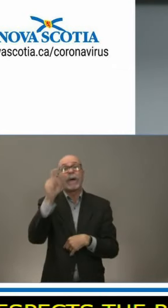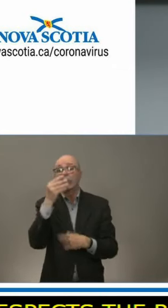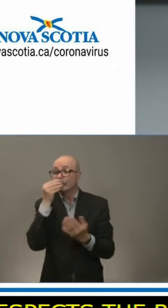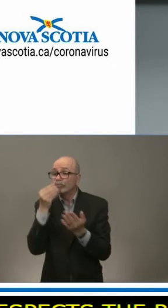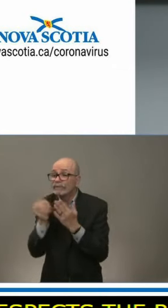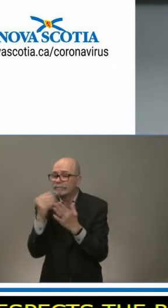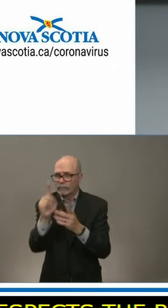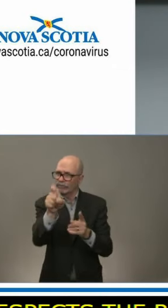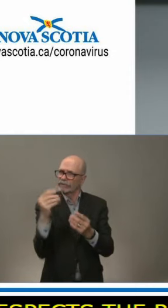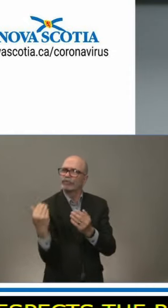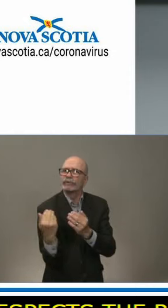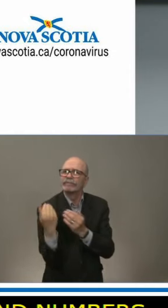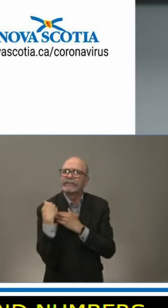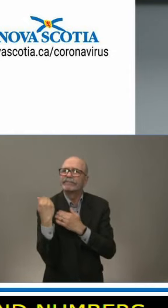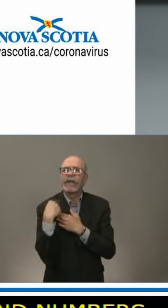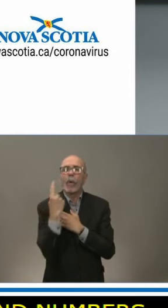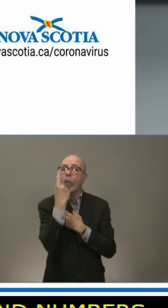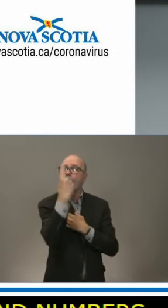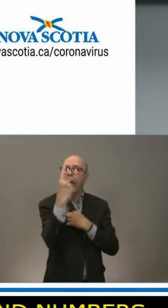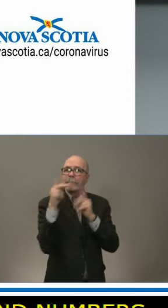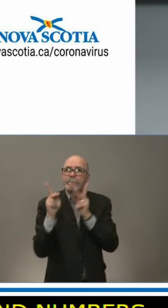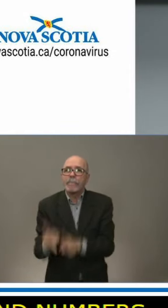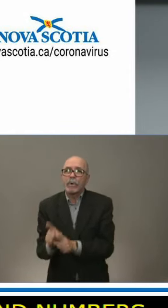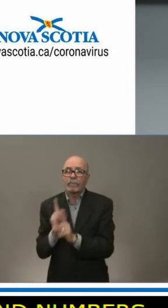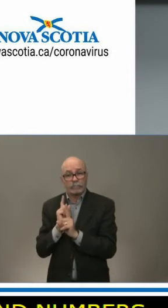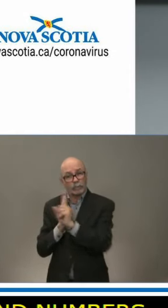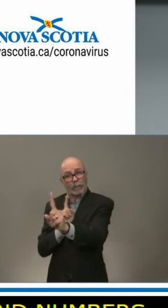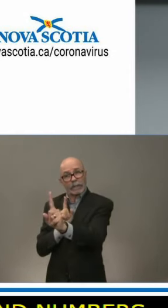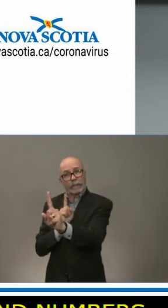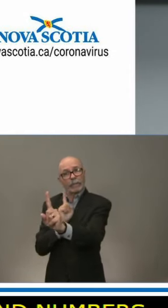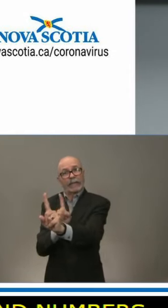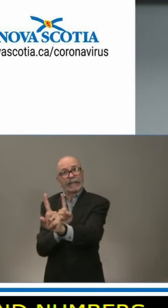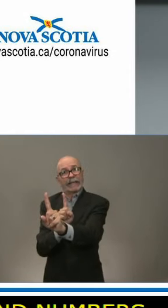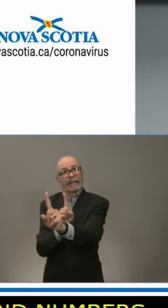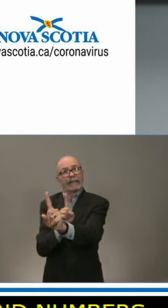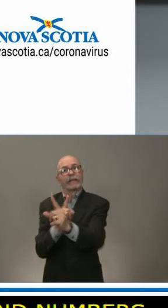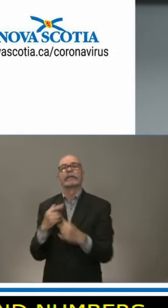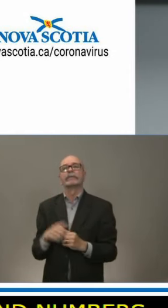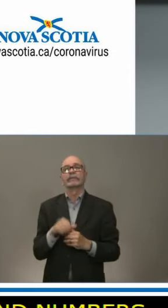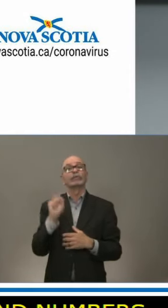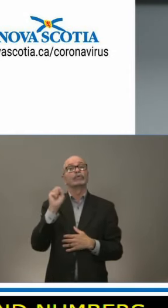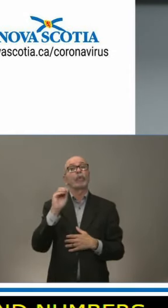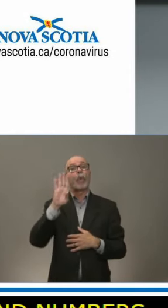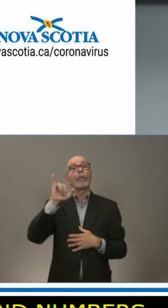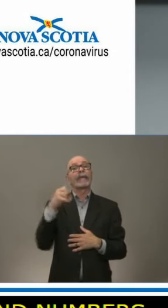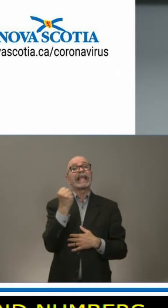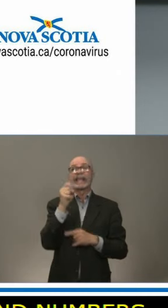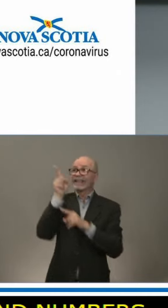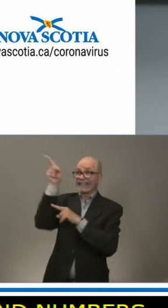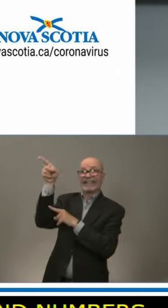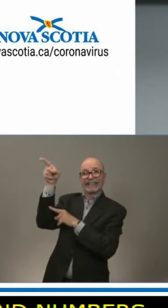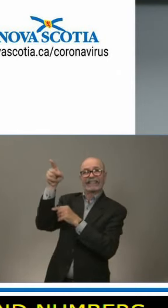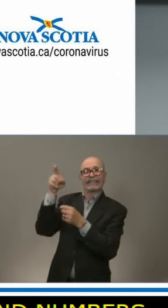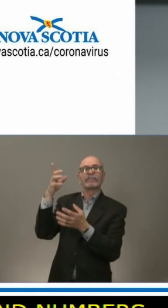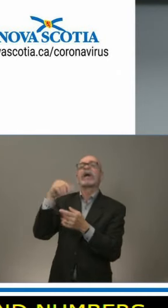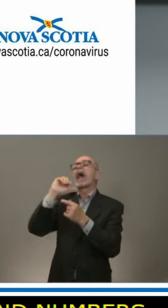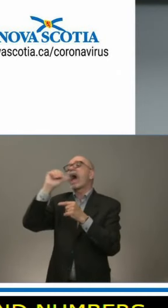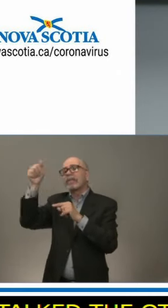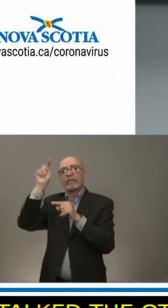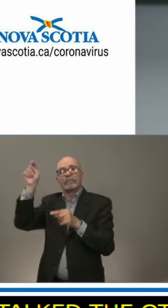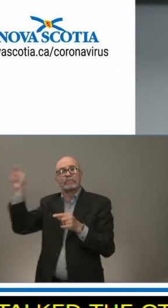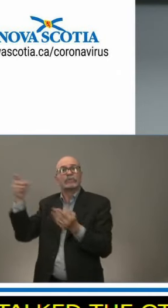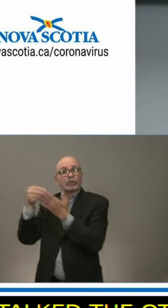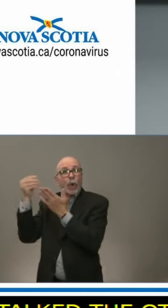We need to, many of our grocery stores, the Sobeys and the Superstore are putting significant things in place to